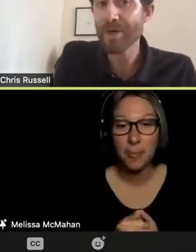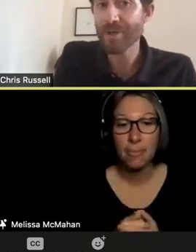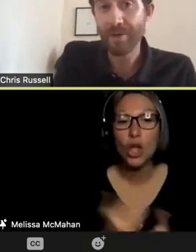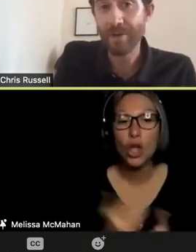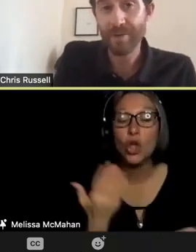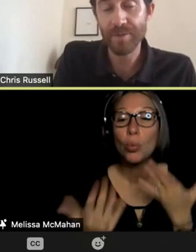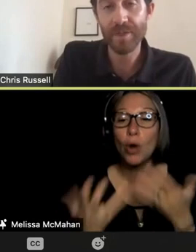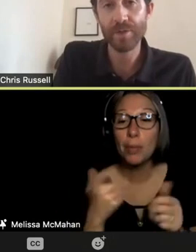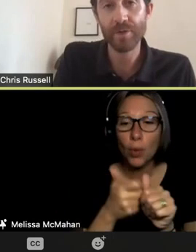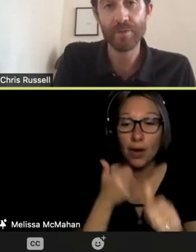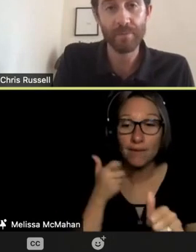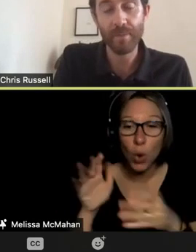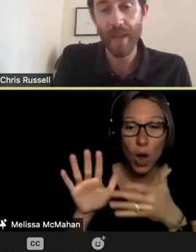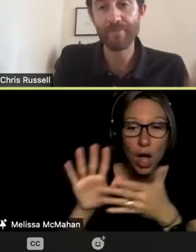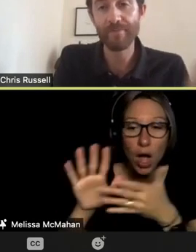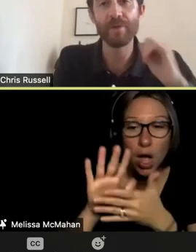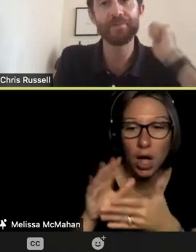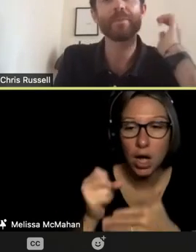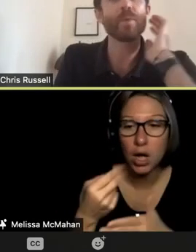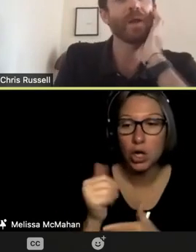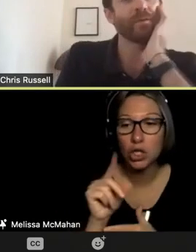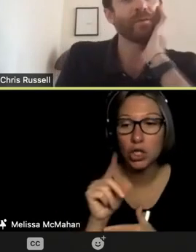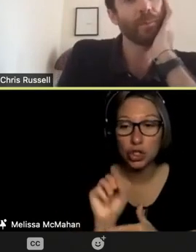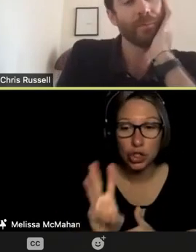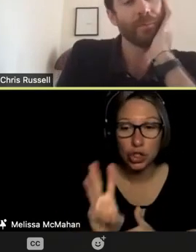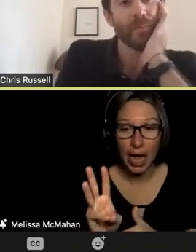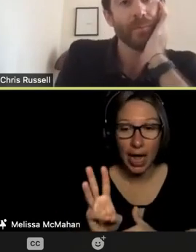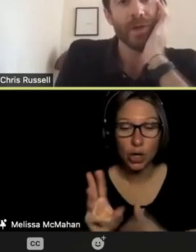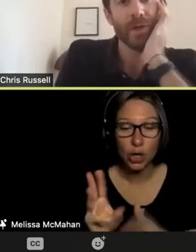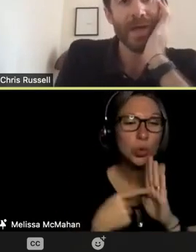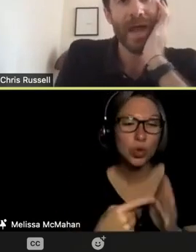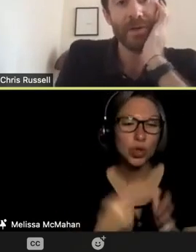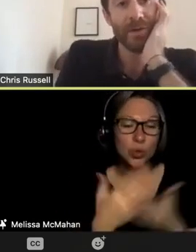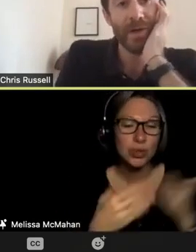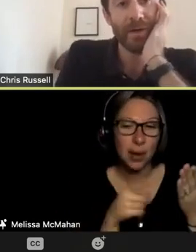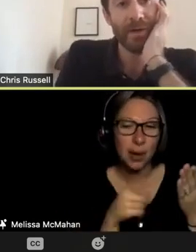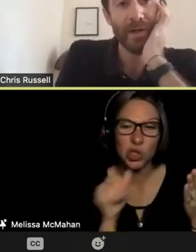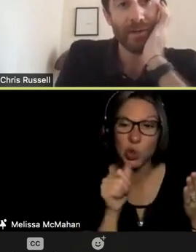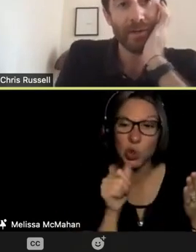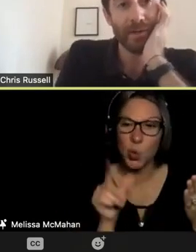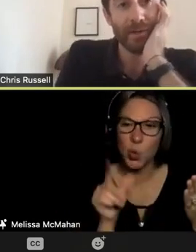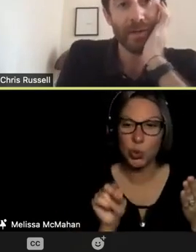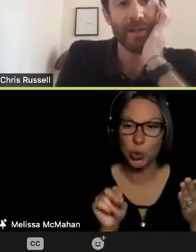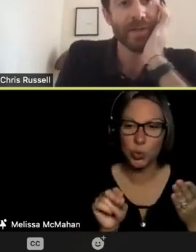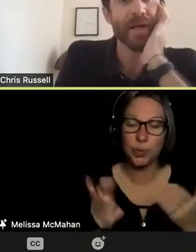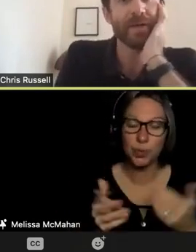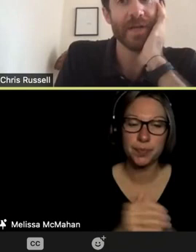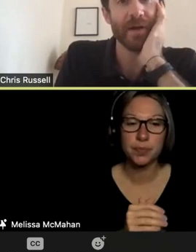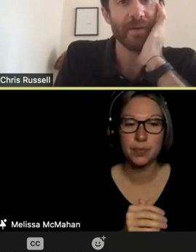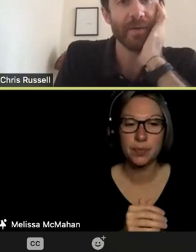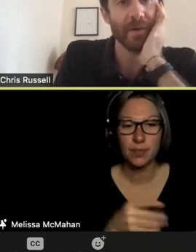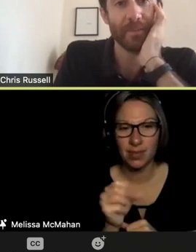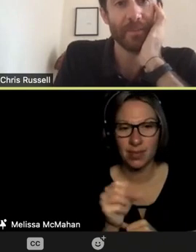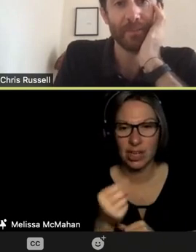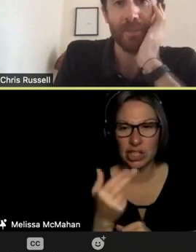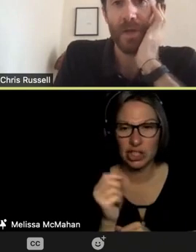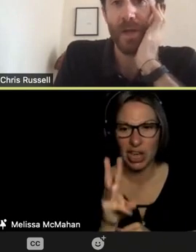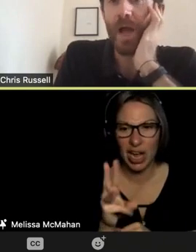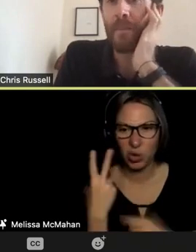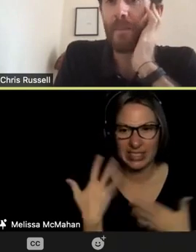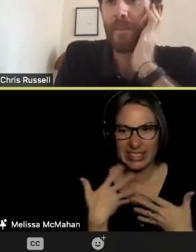want to avoid shadows. I'm just going to show you a handful of maybe what not to do. Shadows are not great. That looks kind of scary,